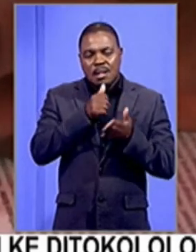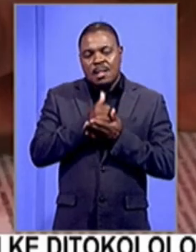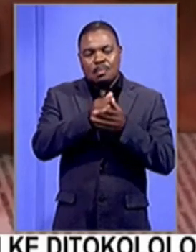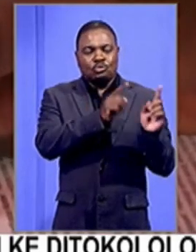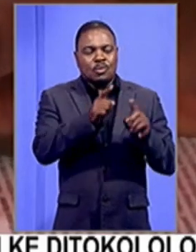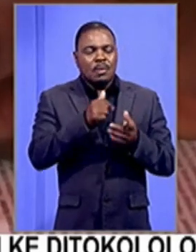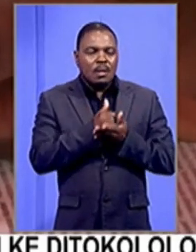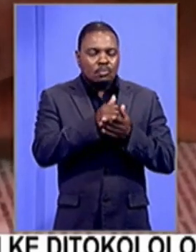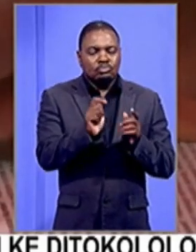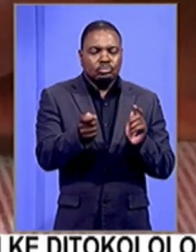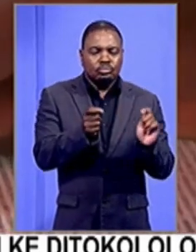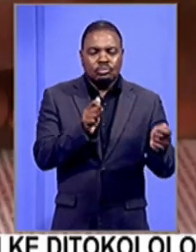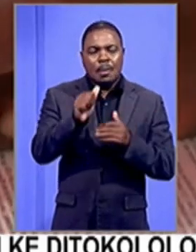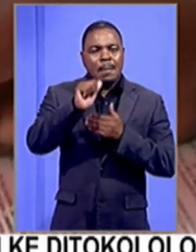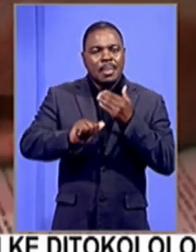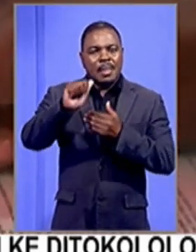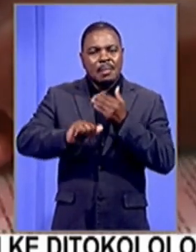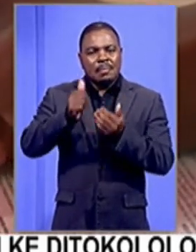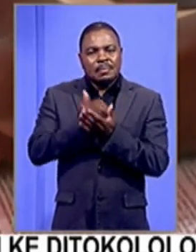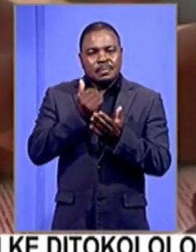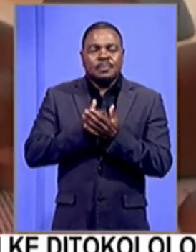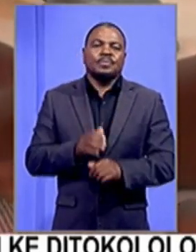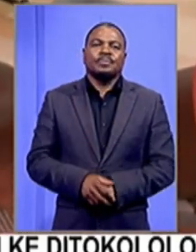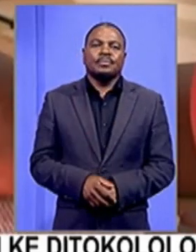tsamaiso le dituelo tsa kgwedi le kgwedi.